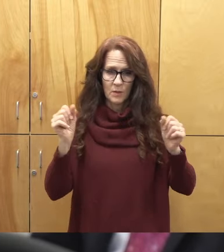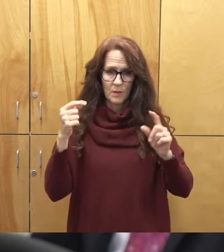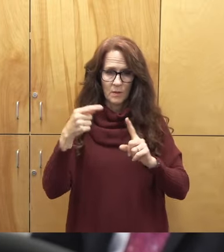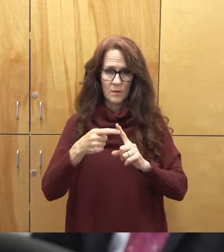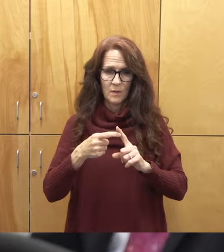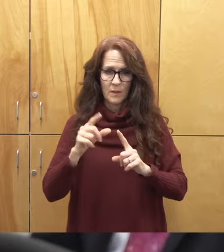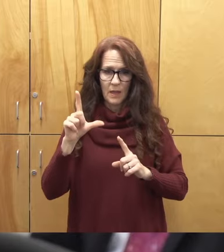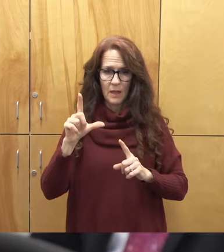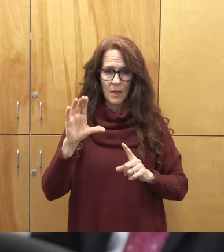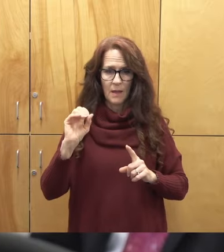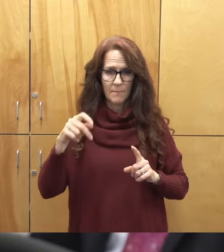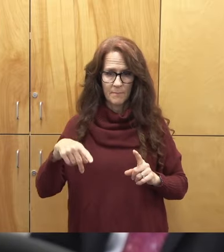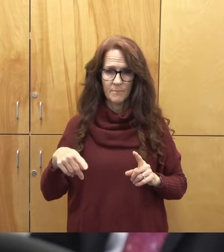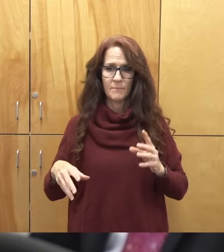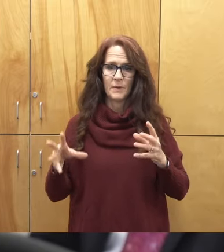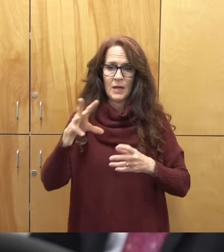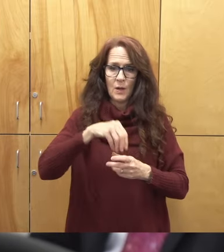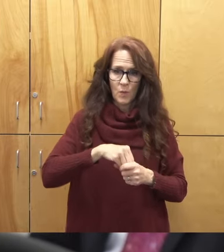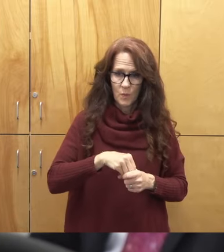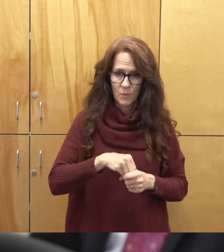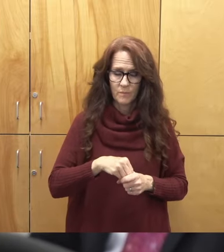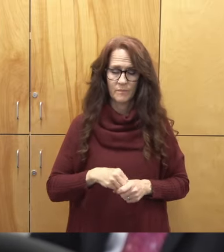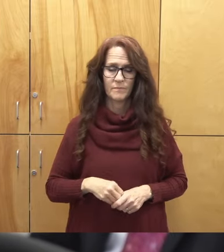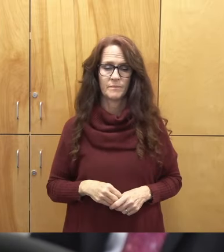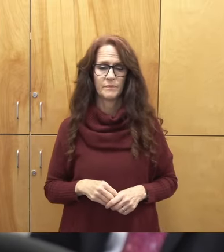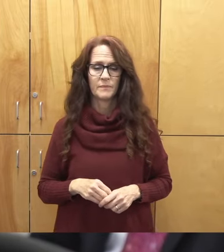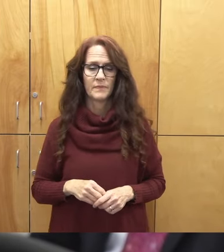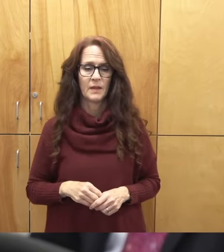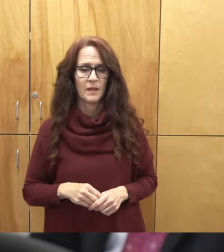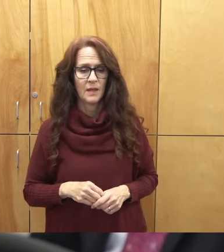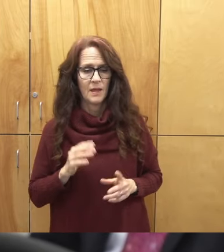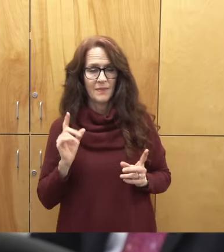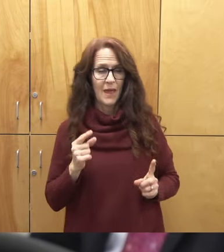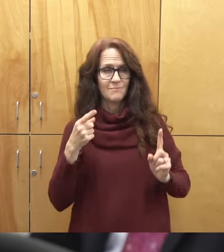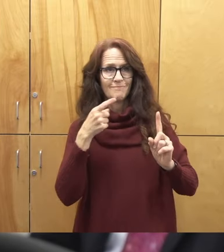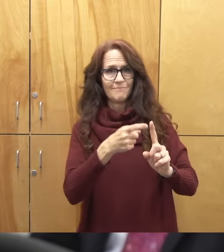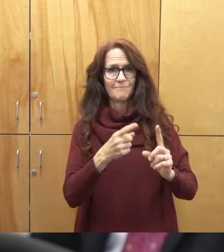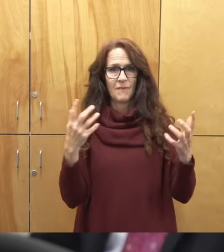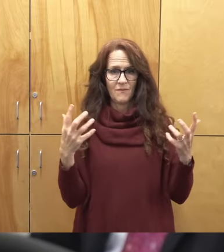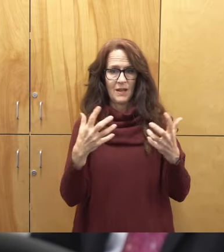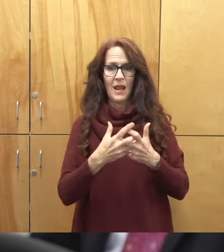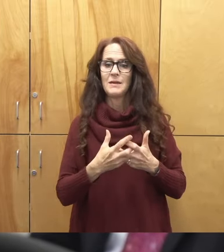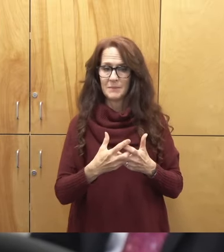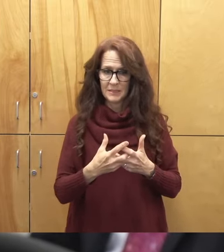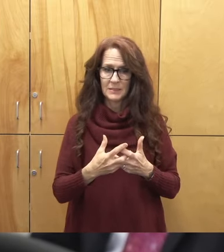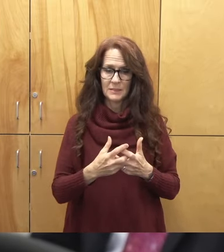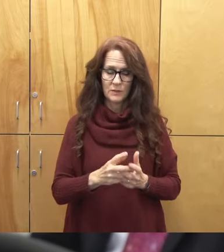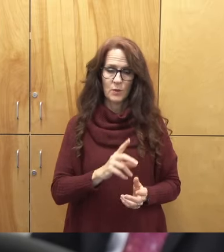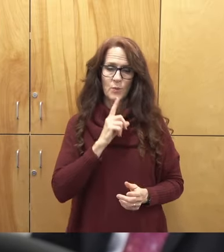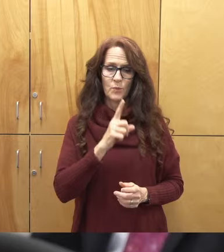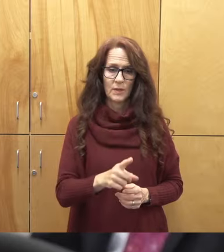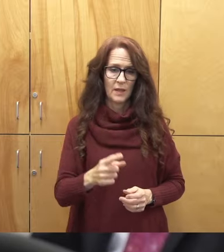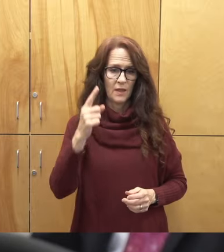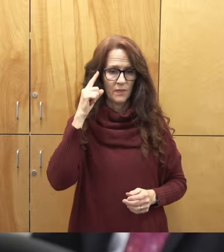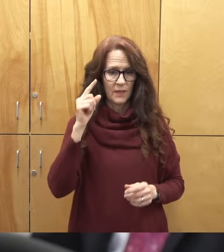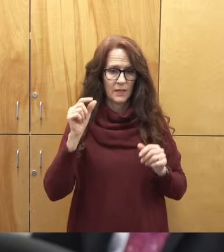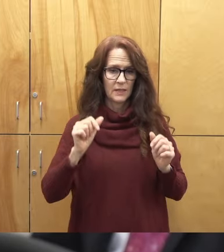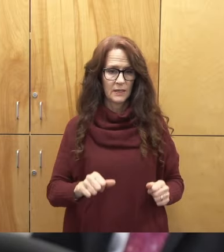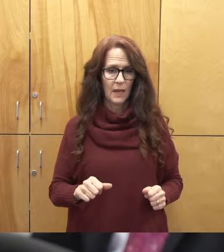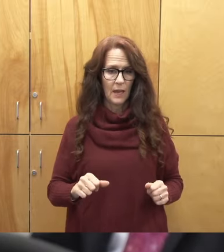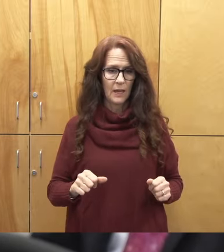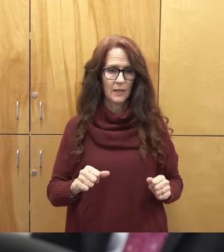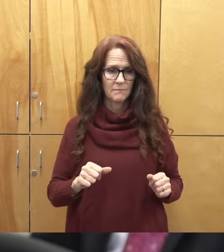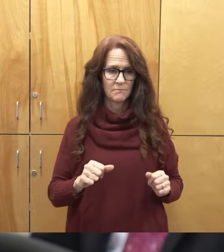we are talking about the LCAP. And those, that intentionality of alignment really, I think, can bring